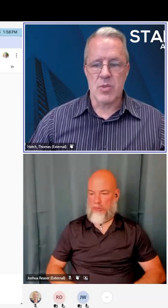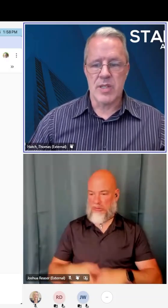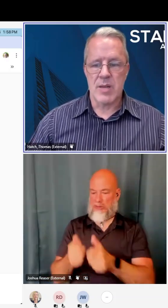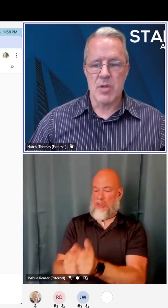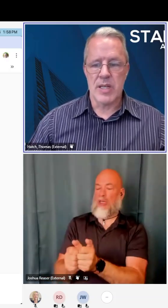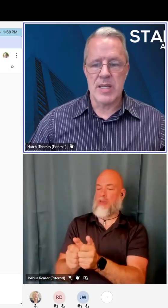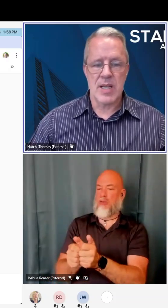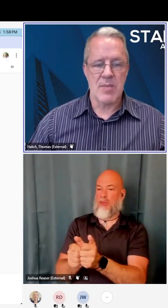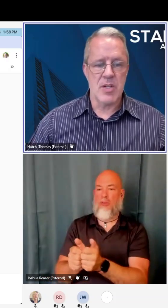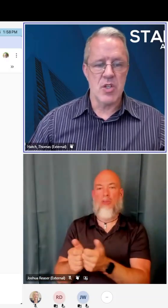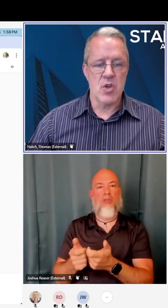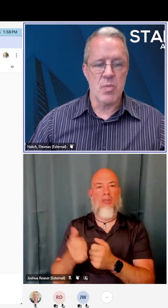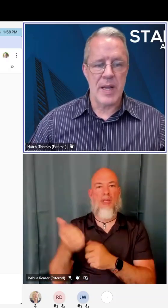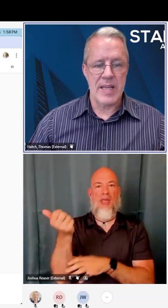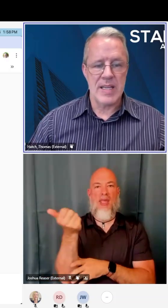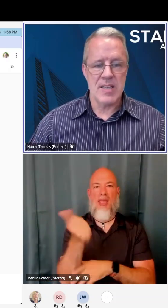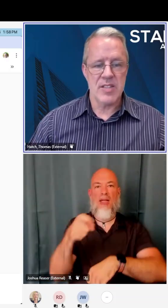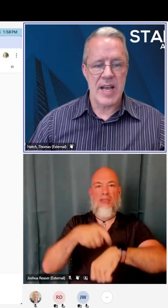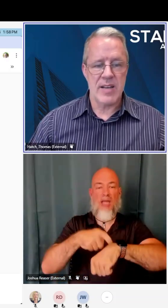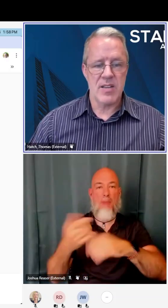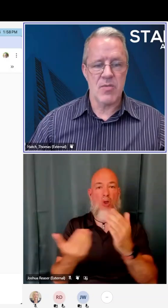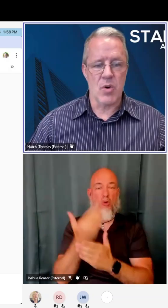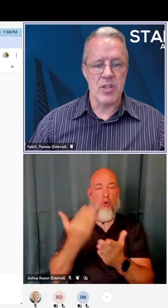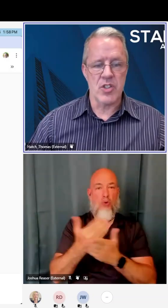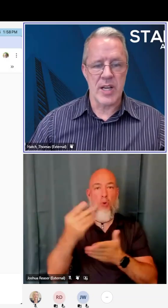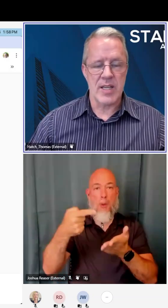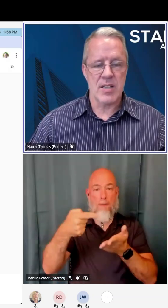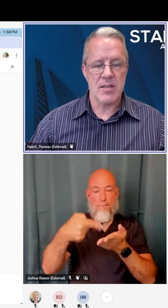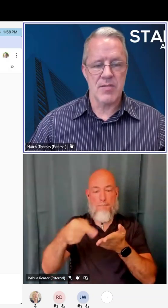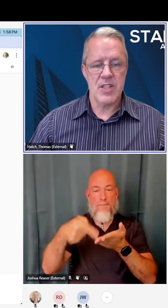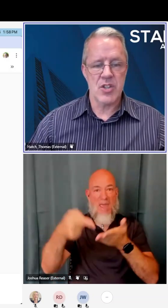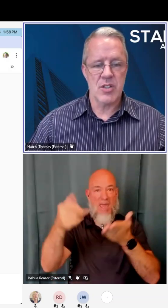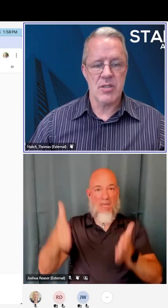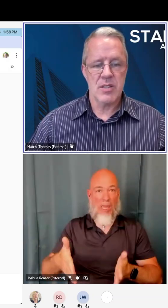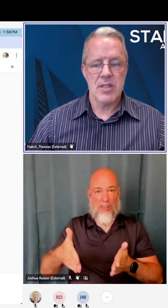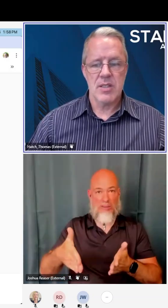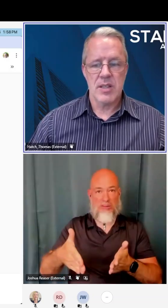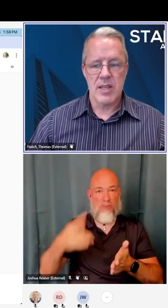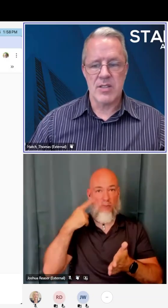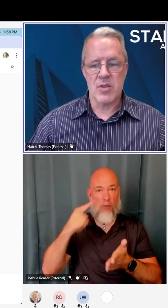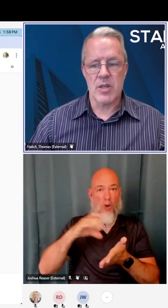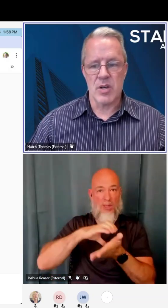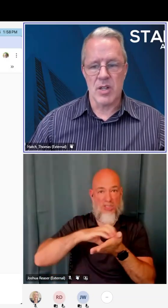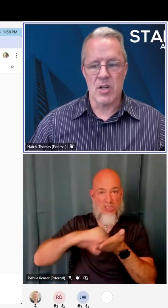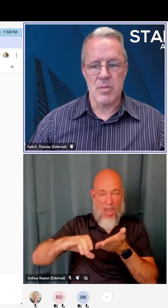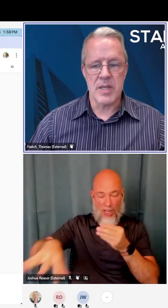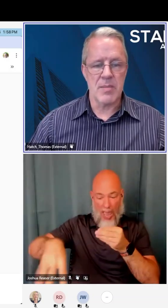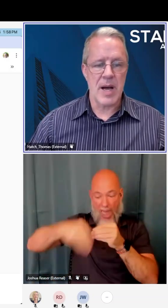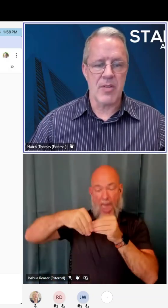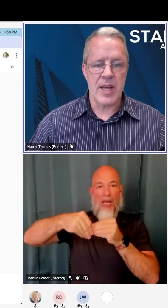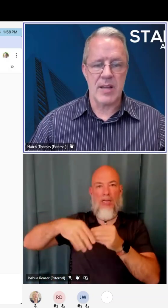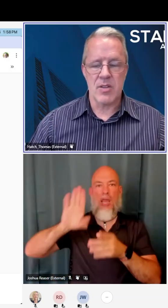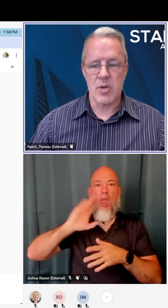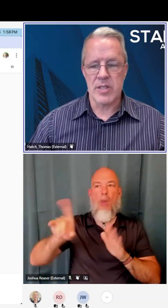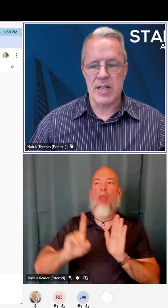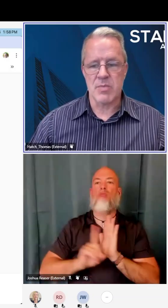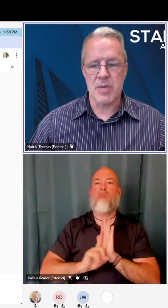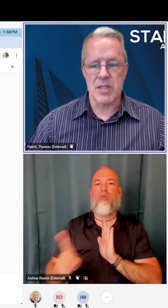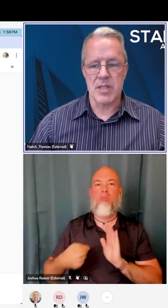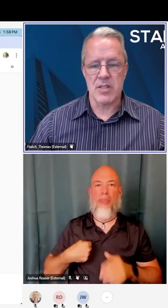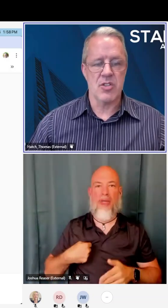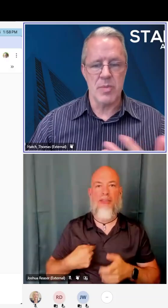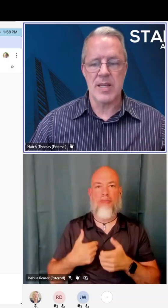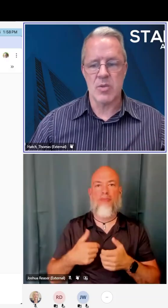Anytime, if this was enabled, anytime a new payee is added for the check feature, it's going to alert me about that through a